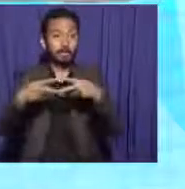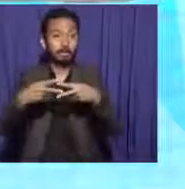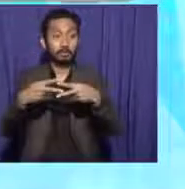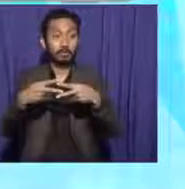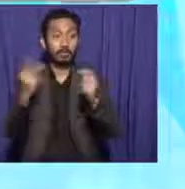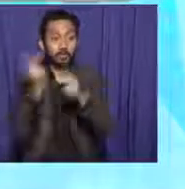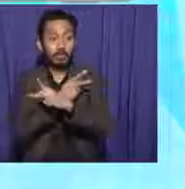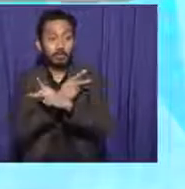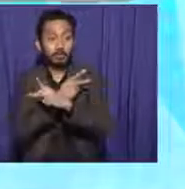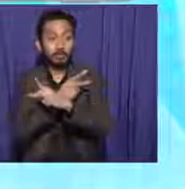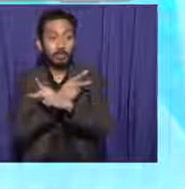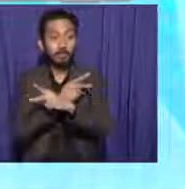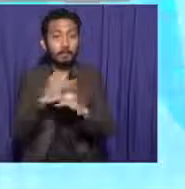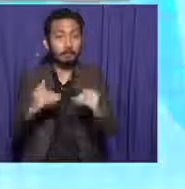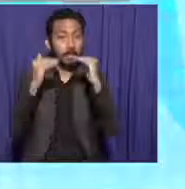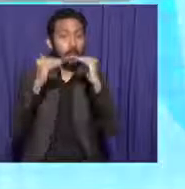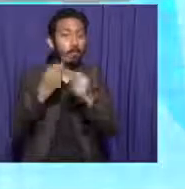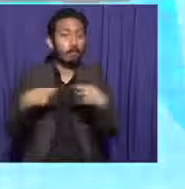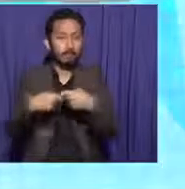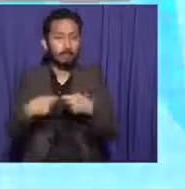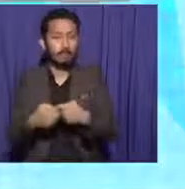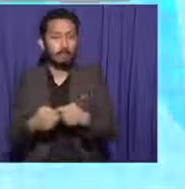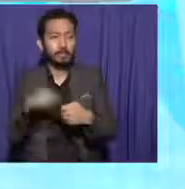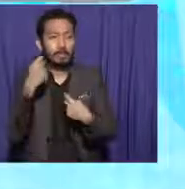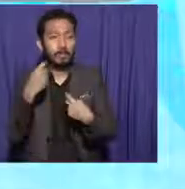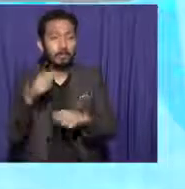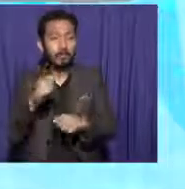times peak current. The answer is